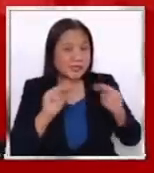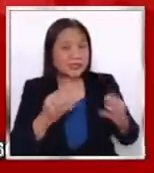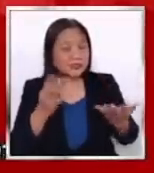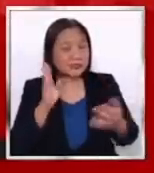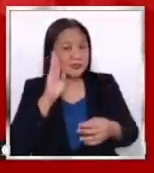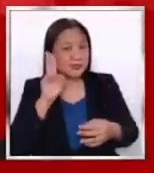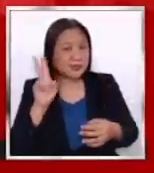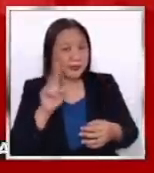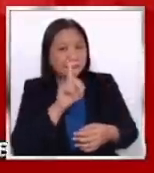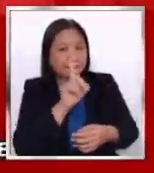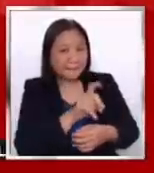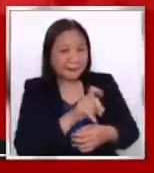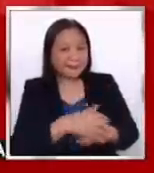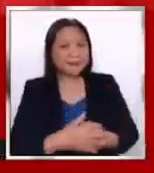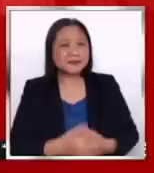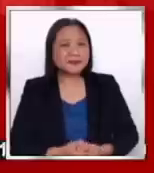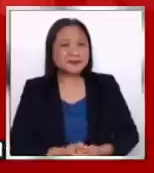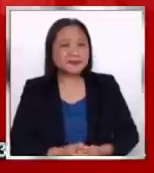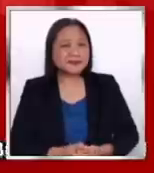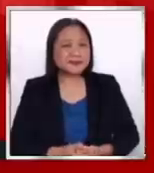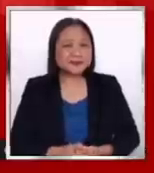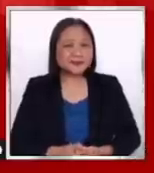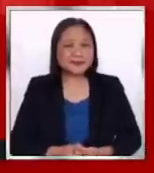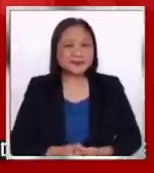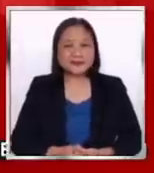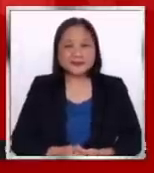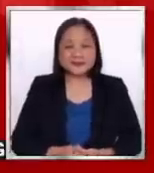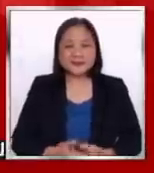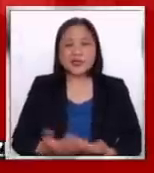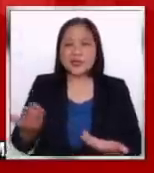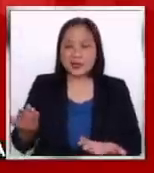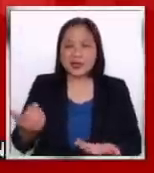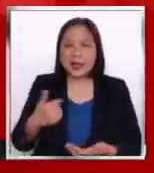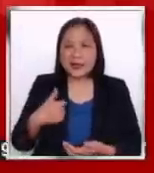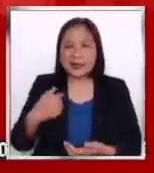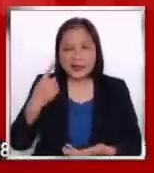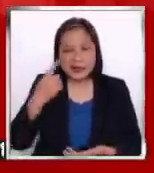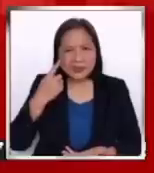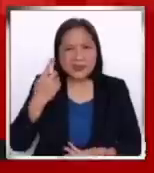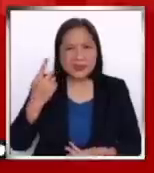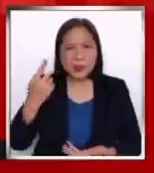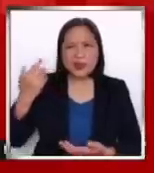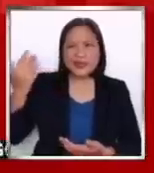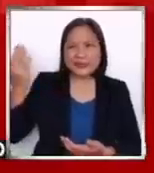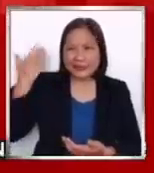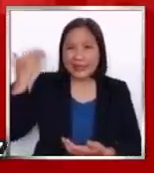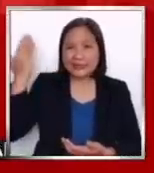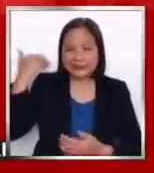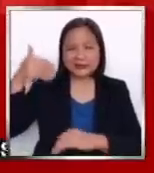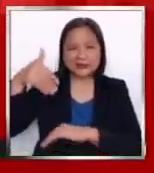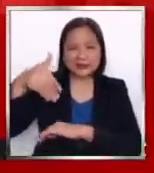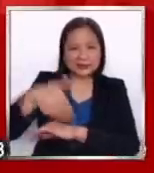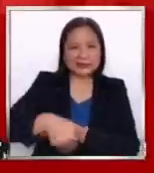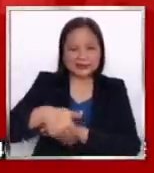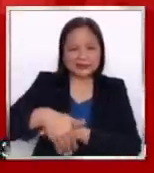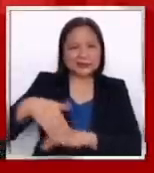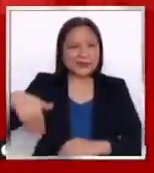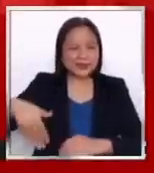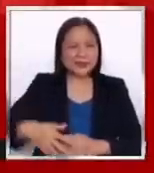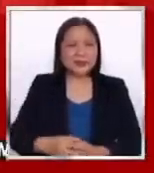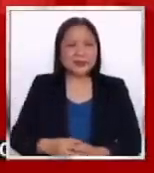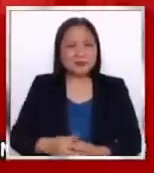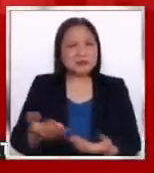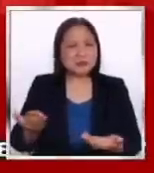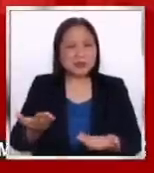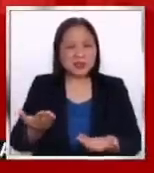wala ba siyang message kaninang umaga? Attorney? I think it was late last night, well, because mga late na rin